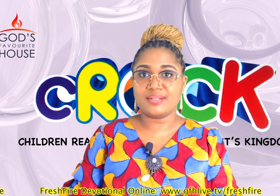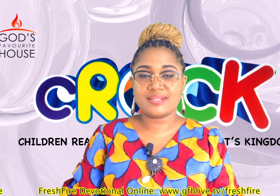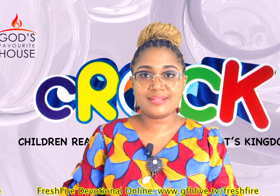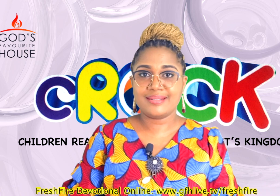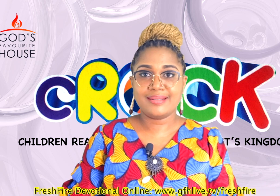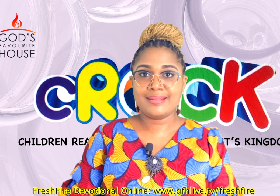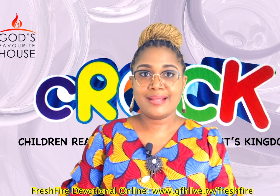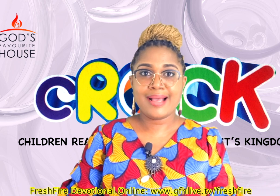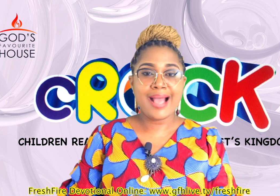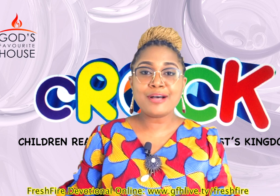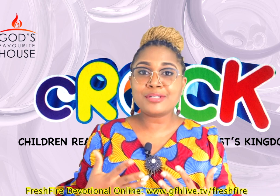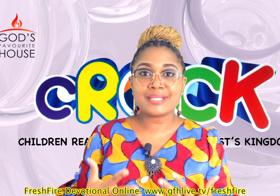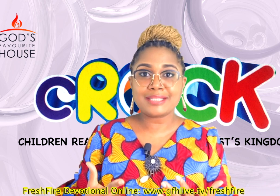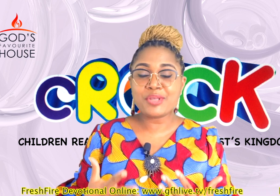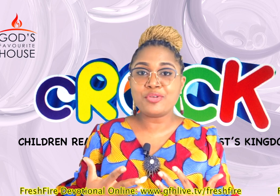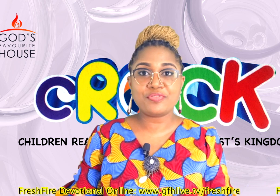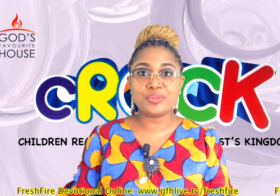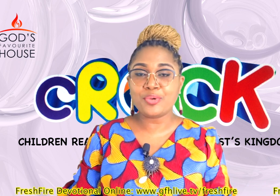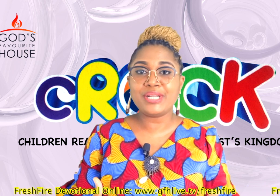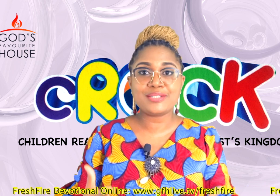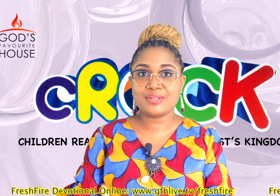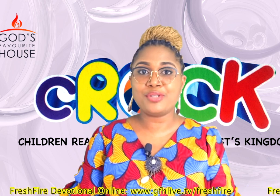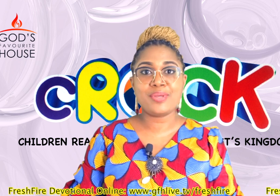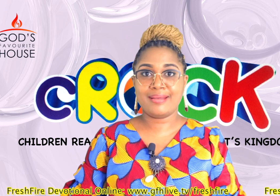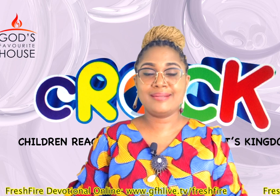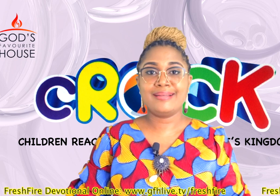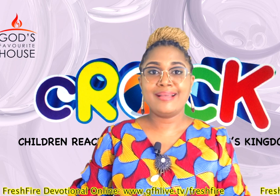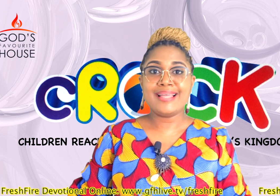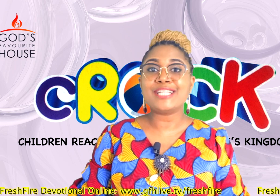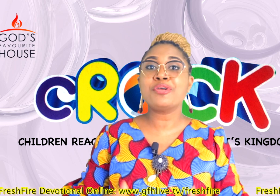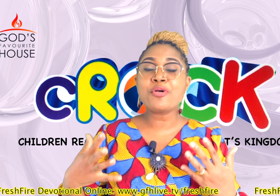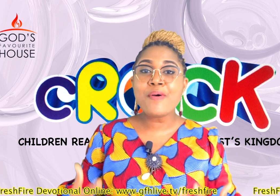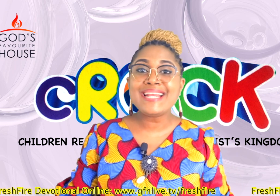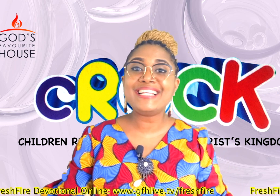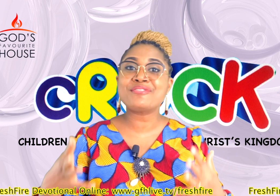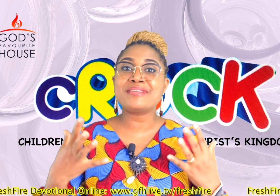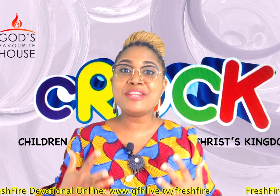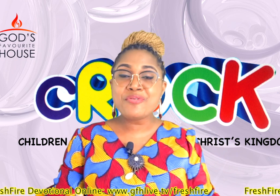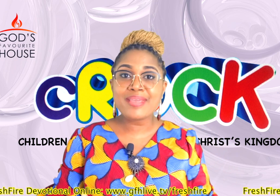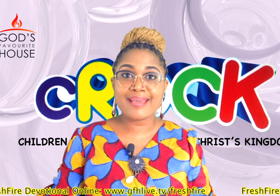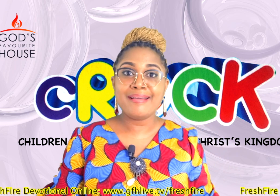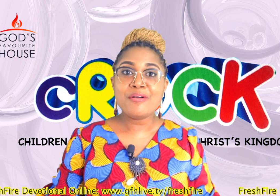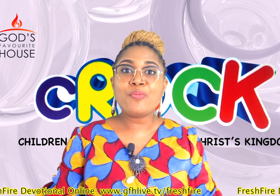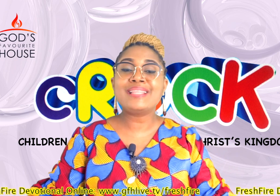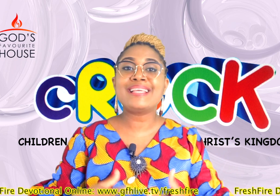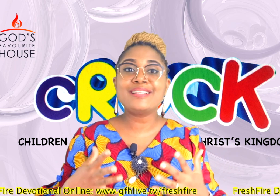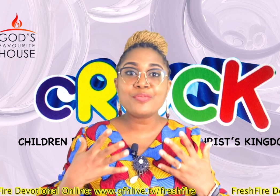is with us. How does that make you feel going into the new year? That you are going into the new